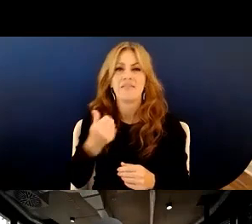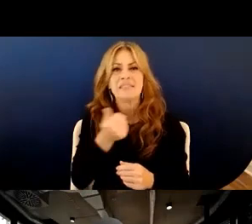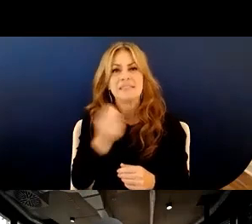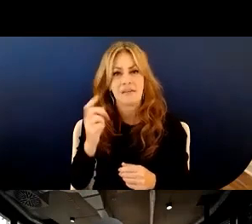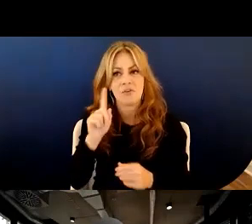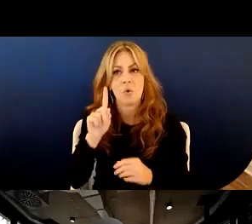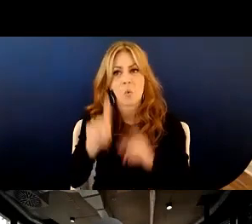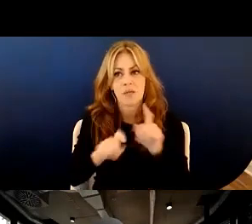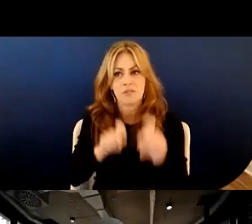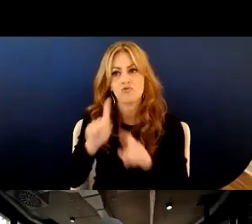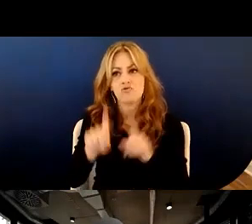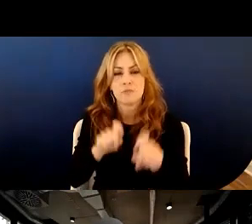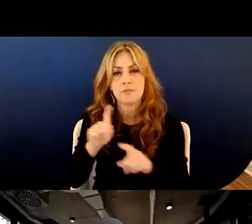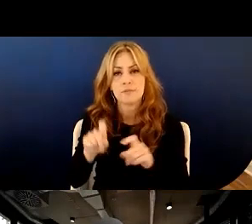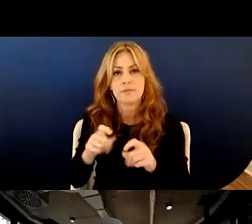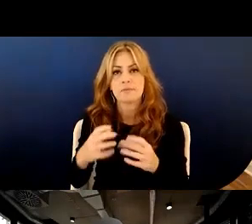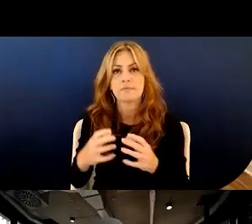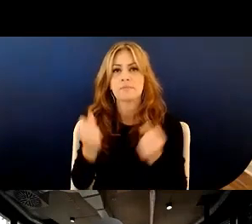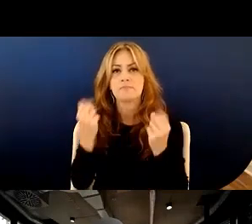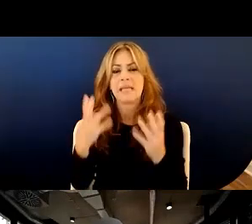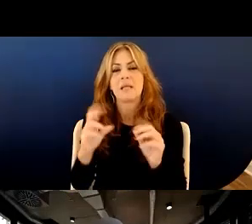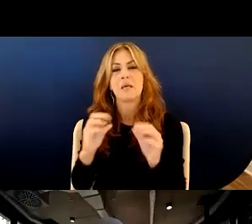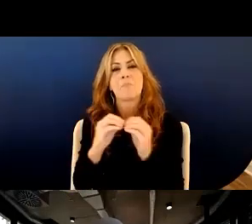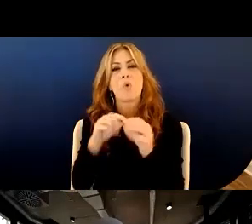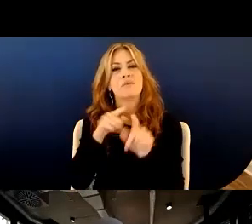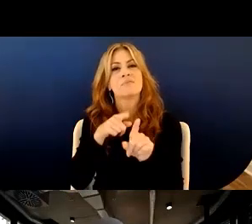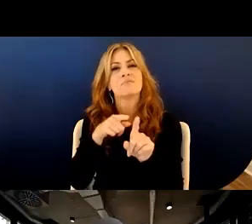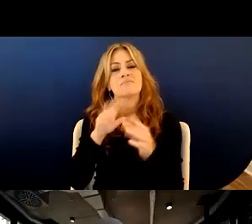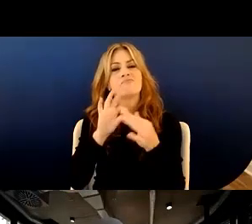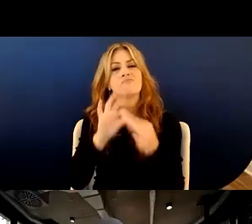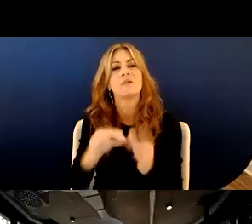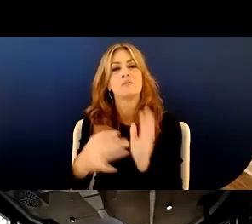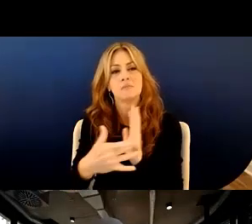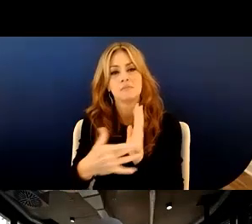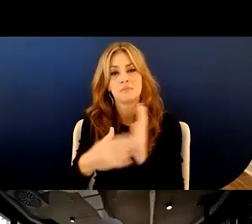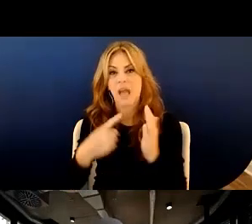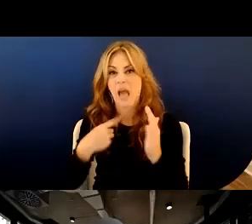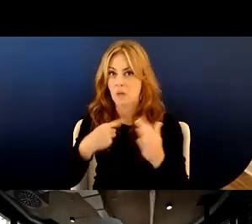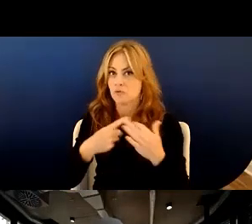questions. A lot of them are technical in nature, so I will start with those.